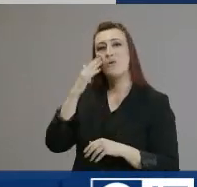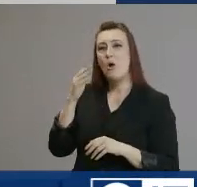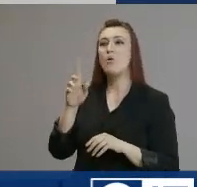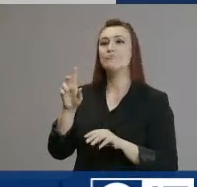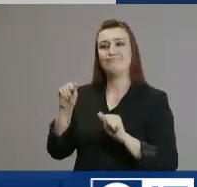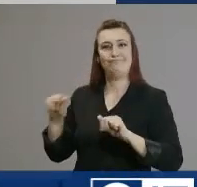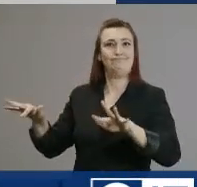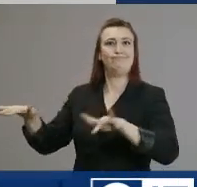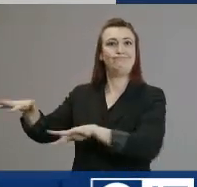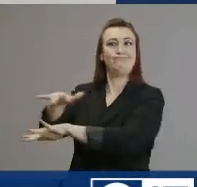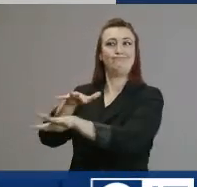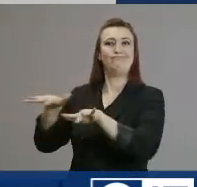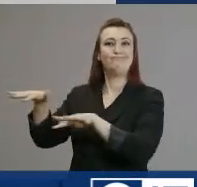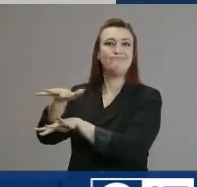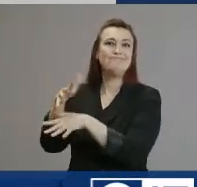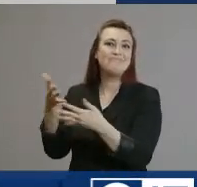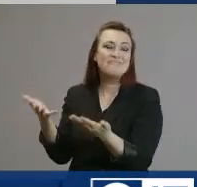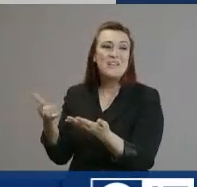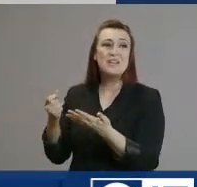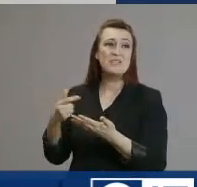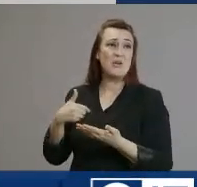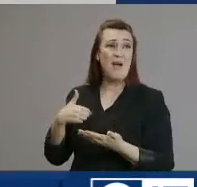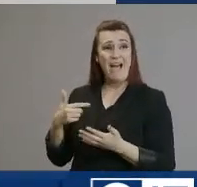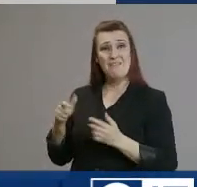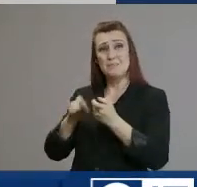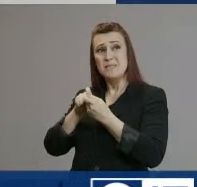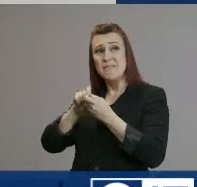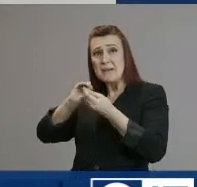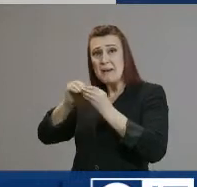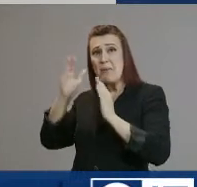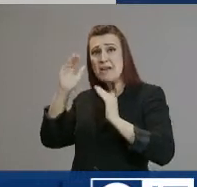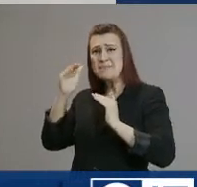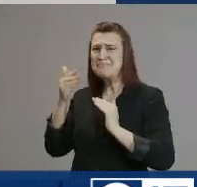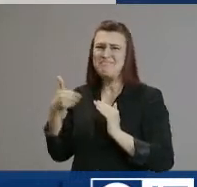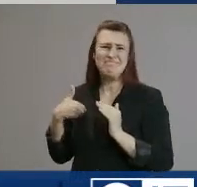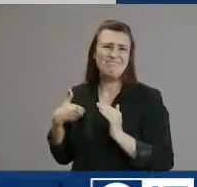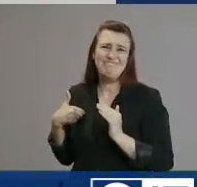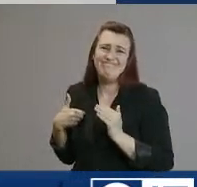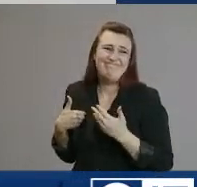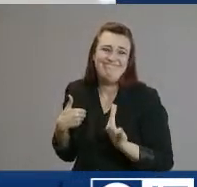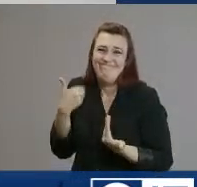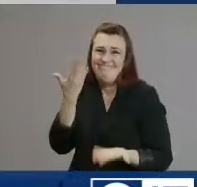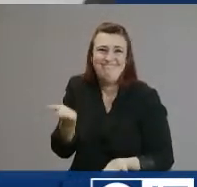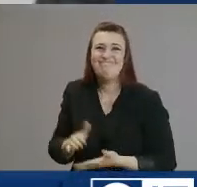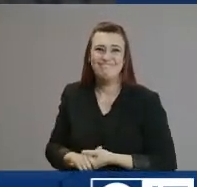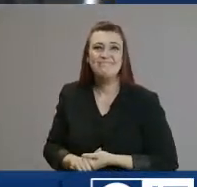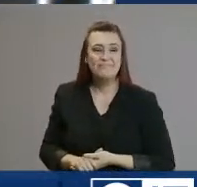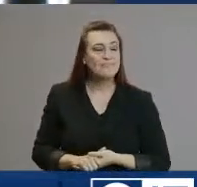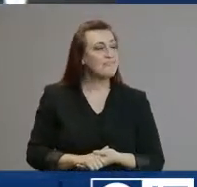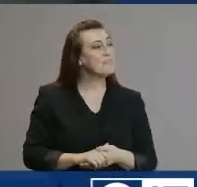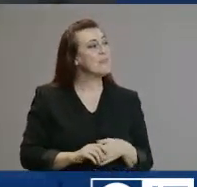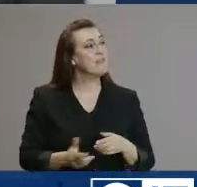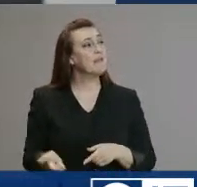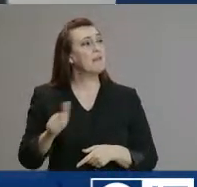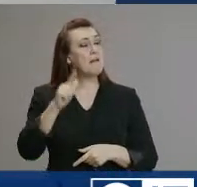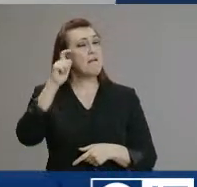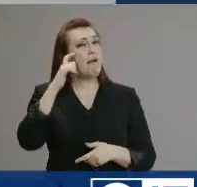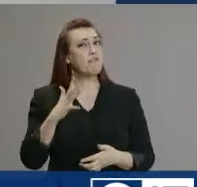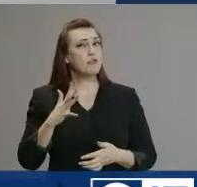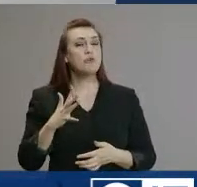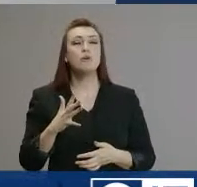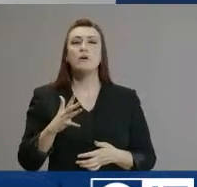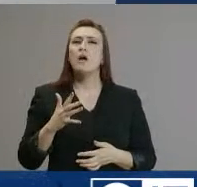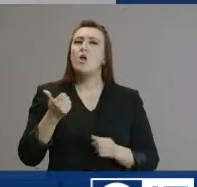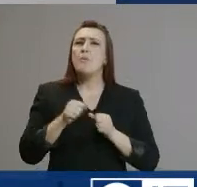I don't know that I had an expectation. And what I would add, if you remember, it was several, I think, months ago now,